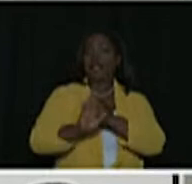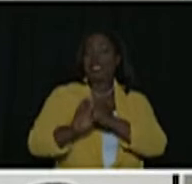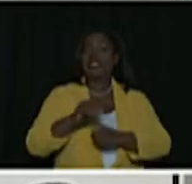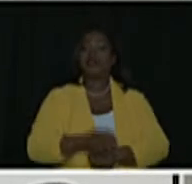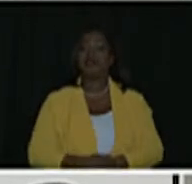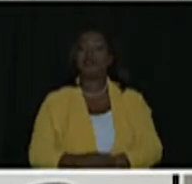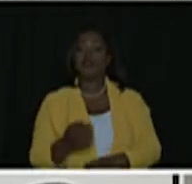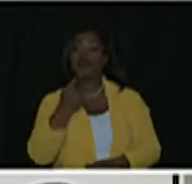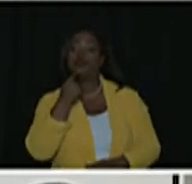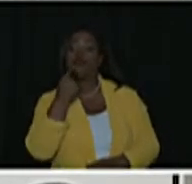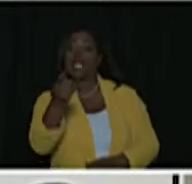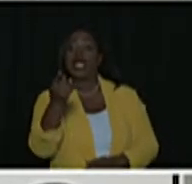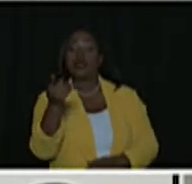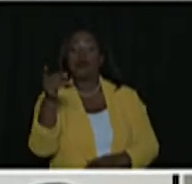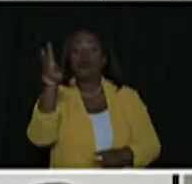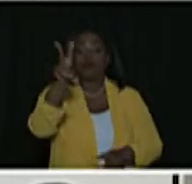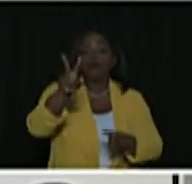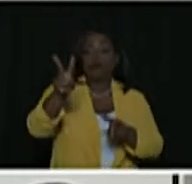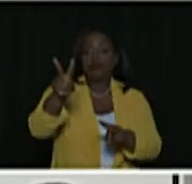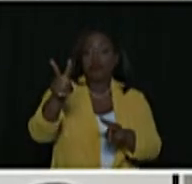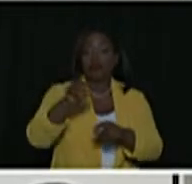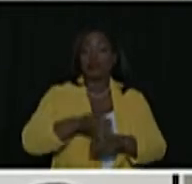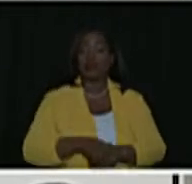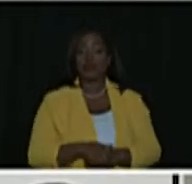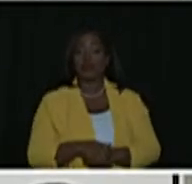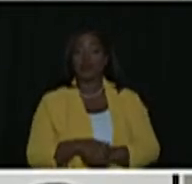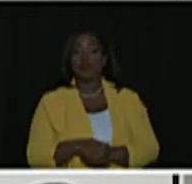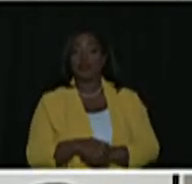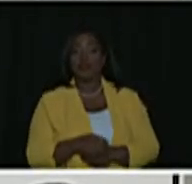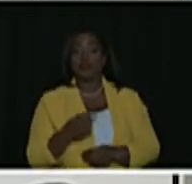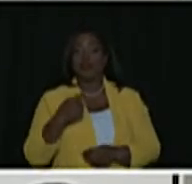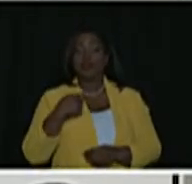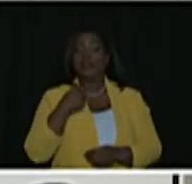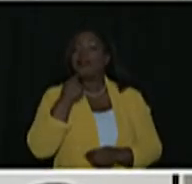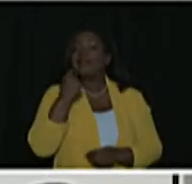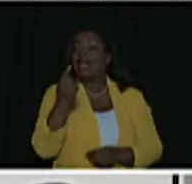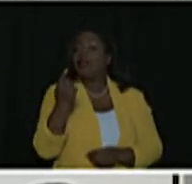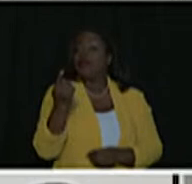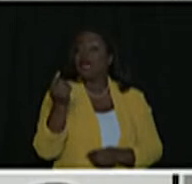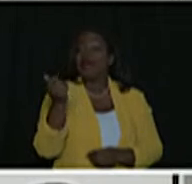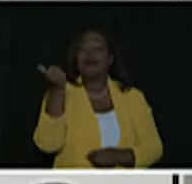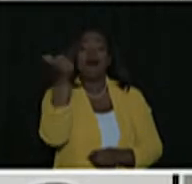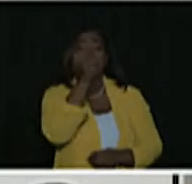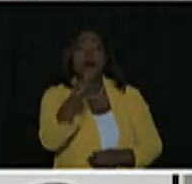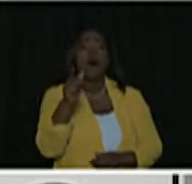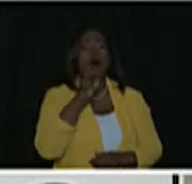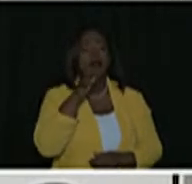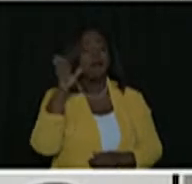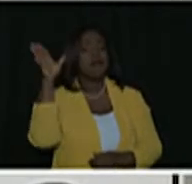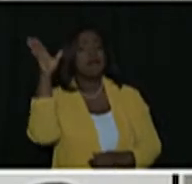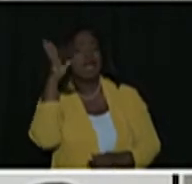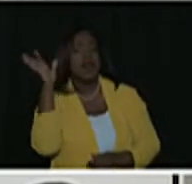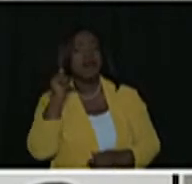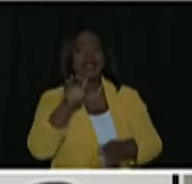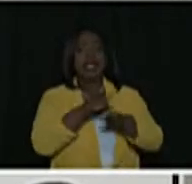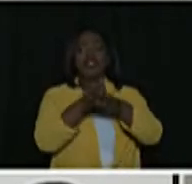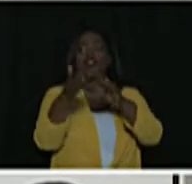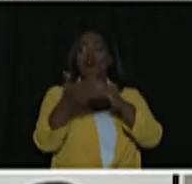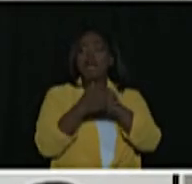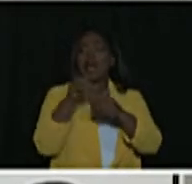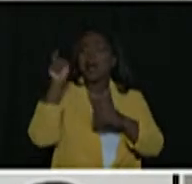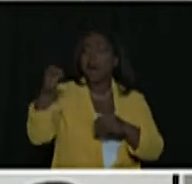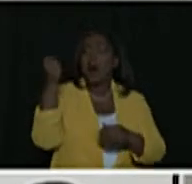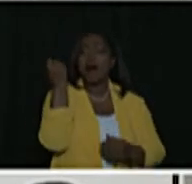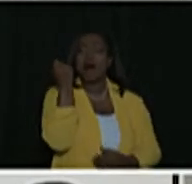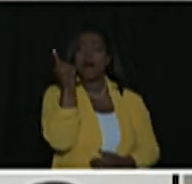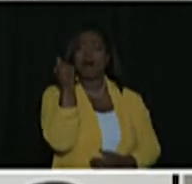protect our children. It is the duty of every parent and the wider Jamaica to understand that all of